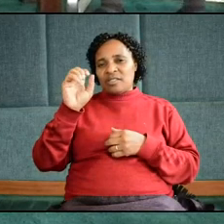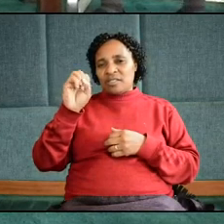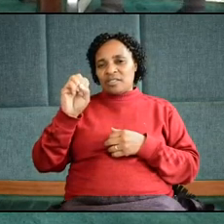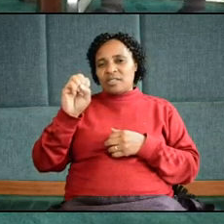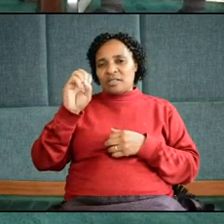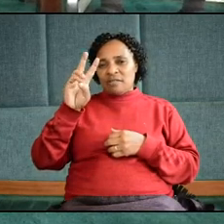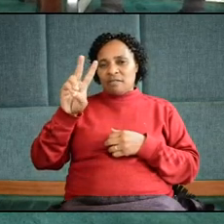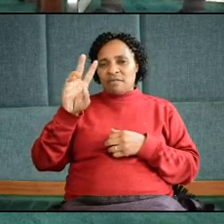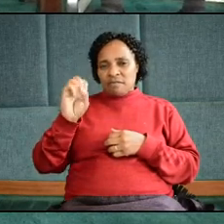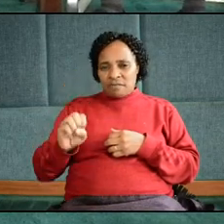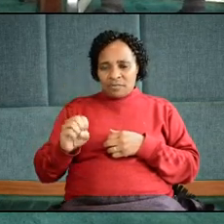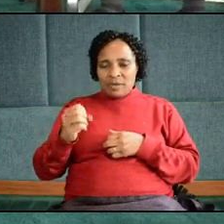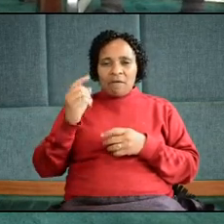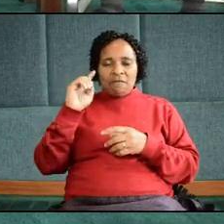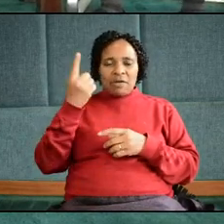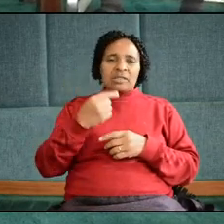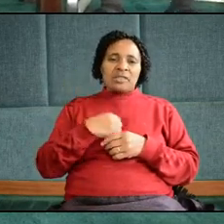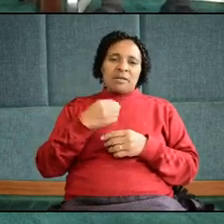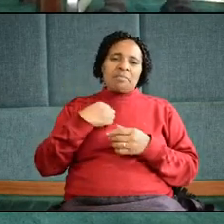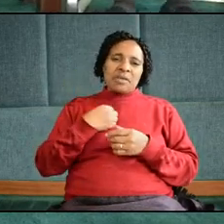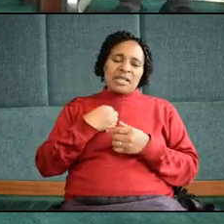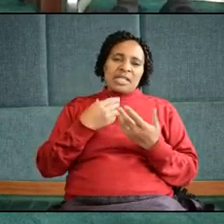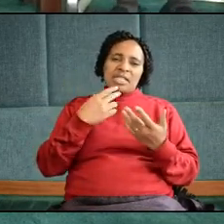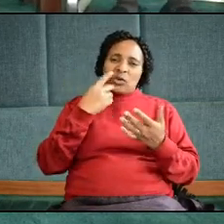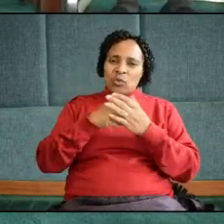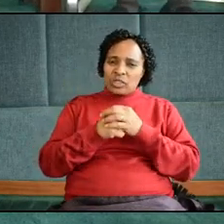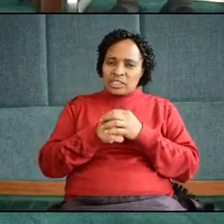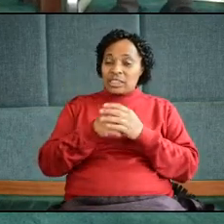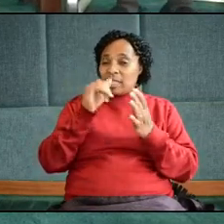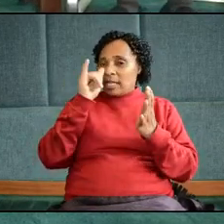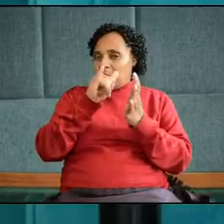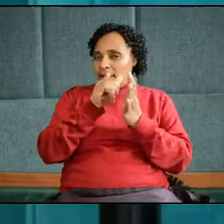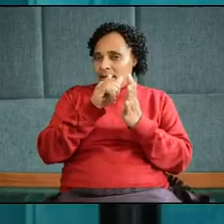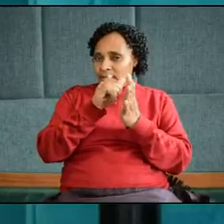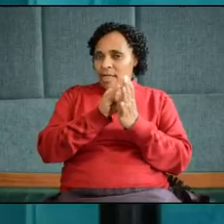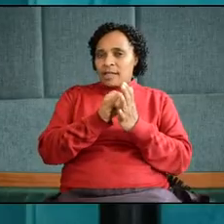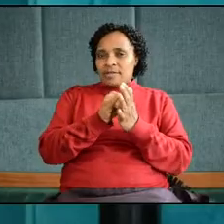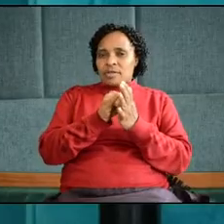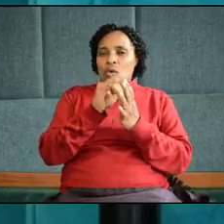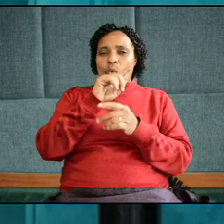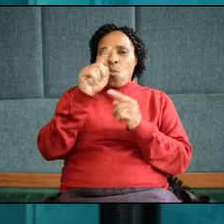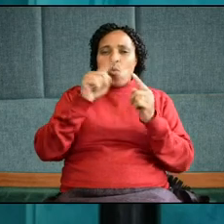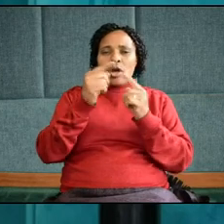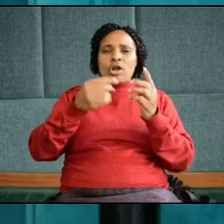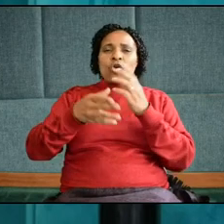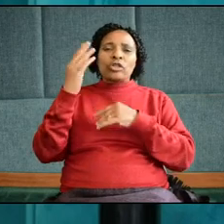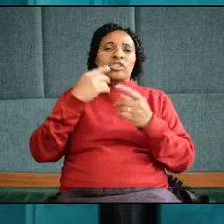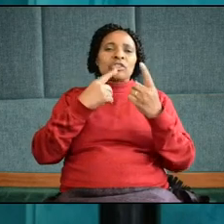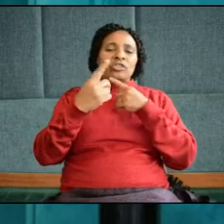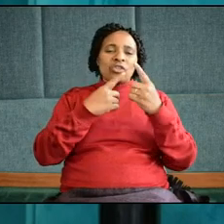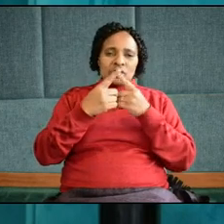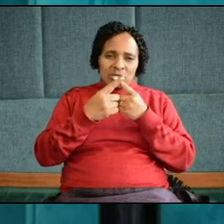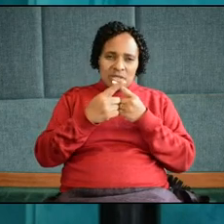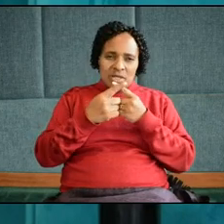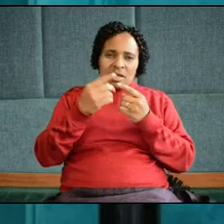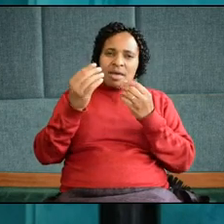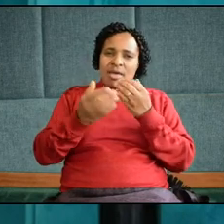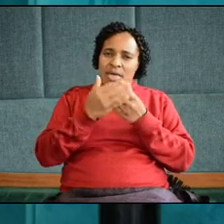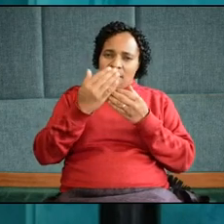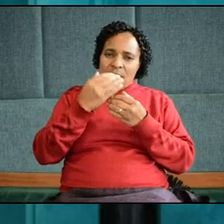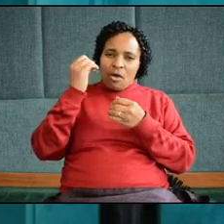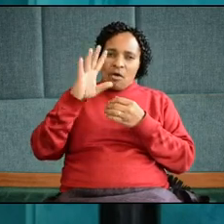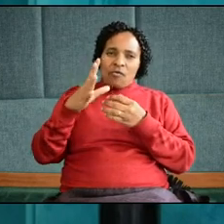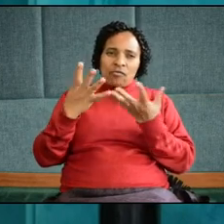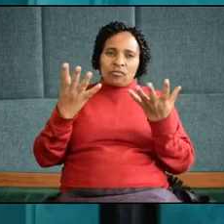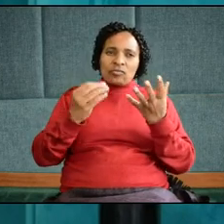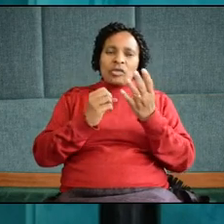I'll segue into the verse that says that when God was talking to Adam, he was telling him to take care of creation,